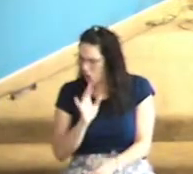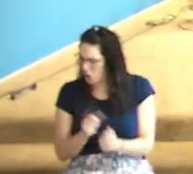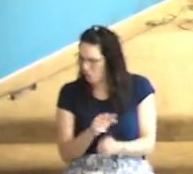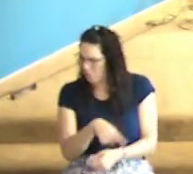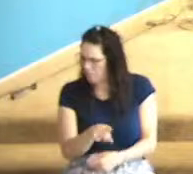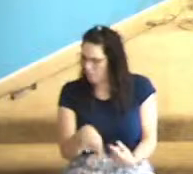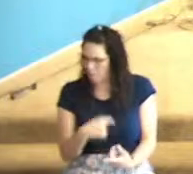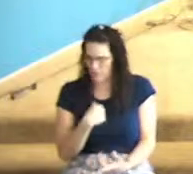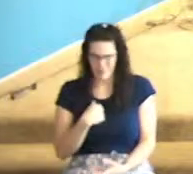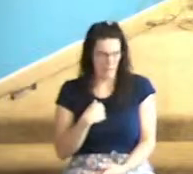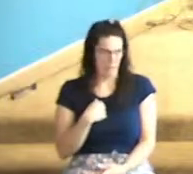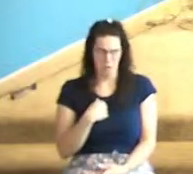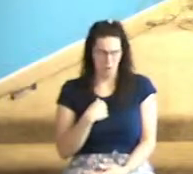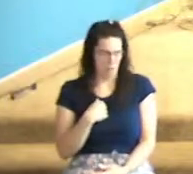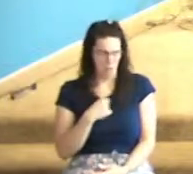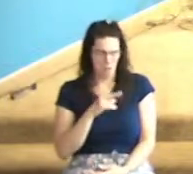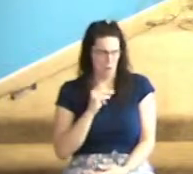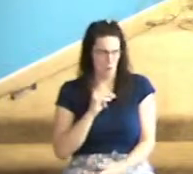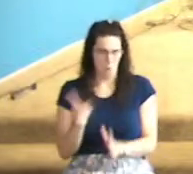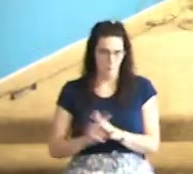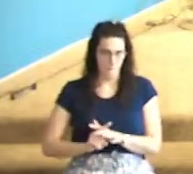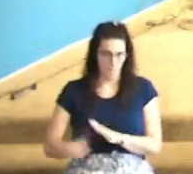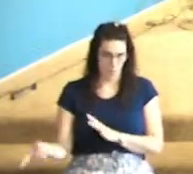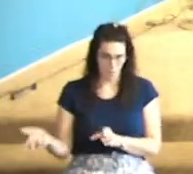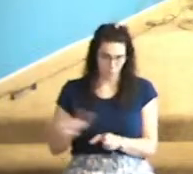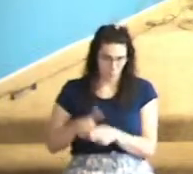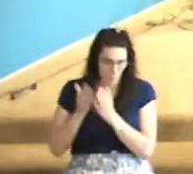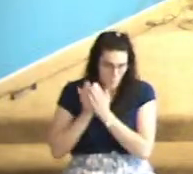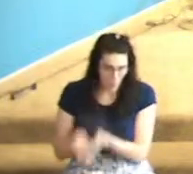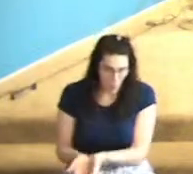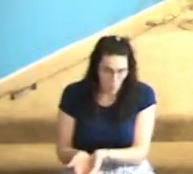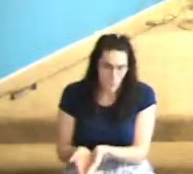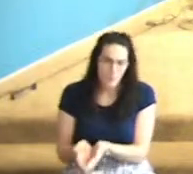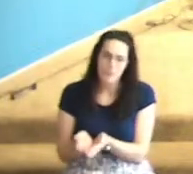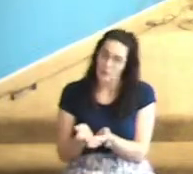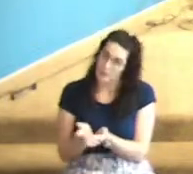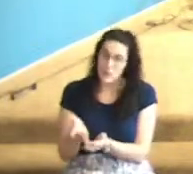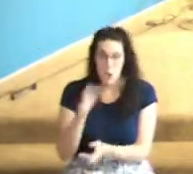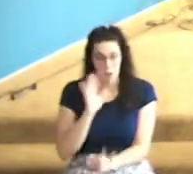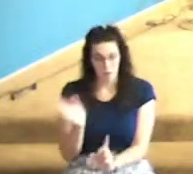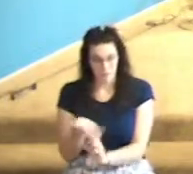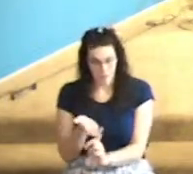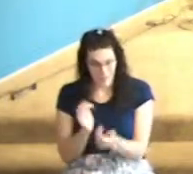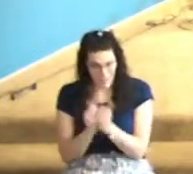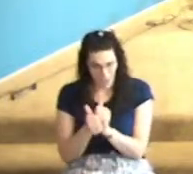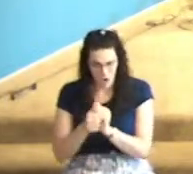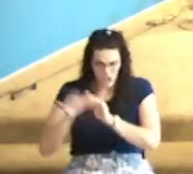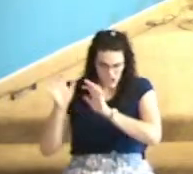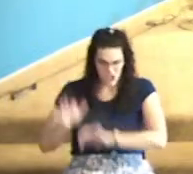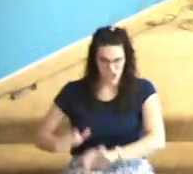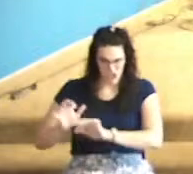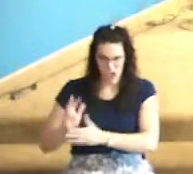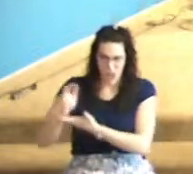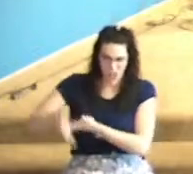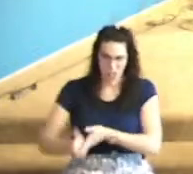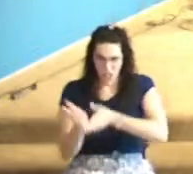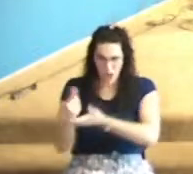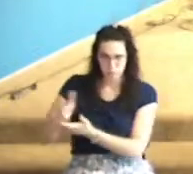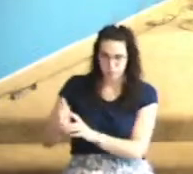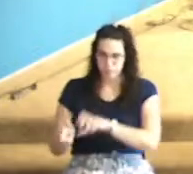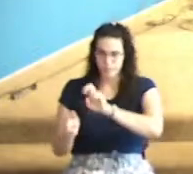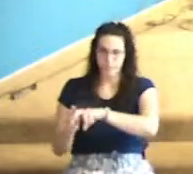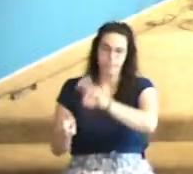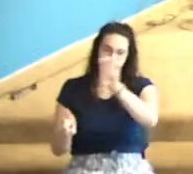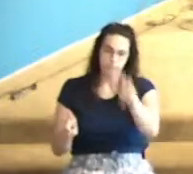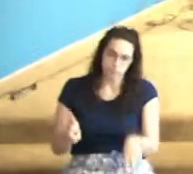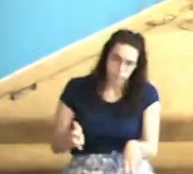that, no way. And so he gets on a boat. God persuades him. The big storm, he's thrown overboard, big fish, spits him